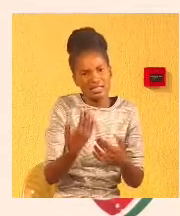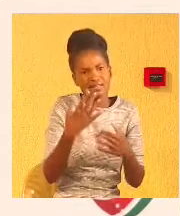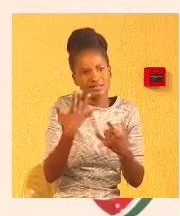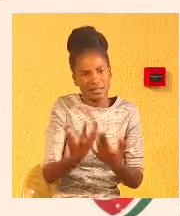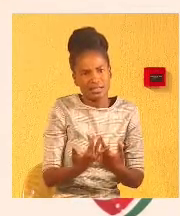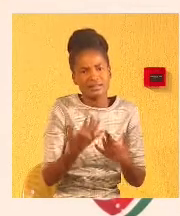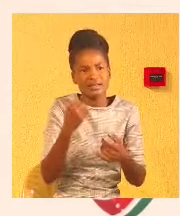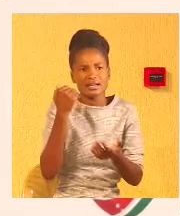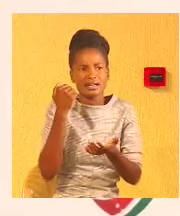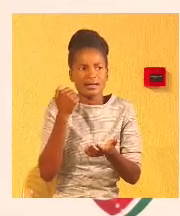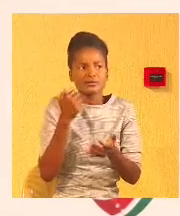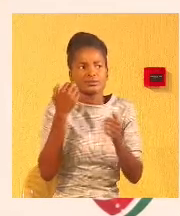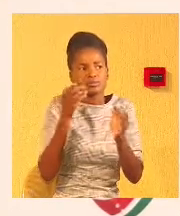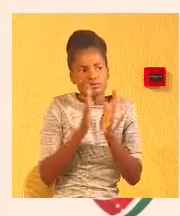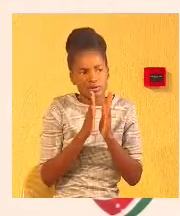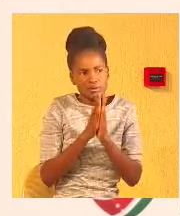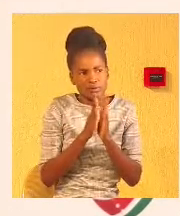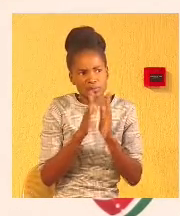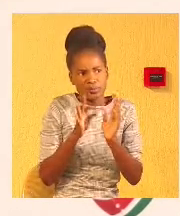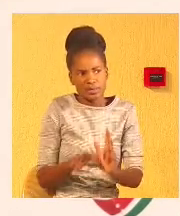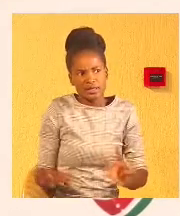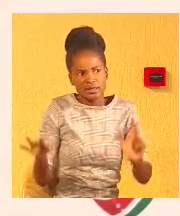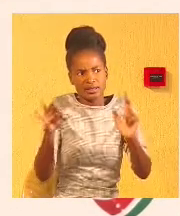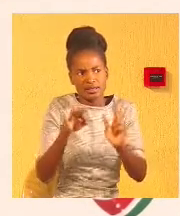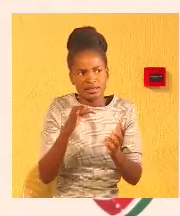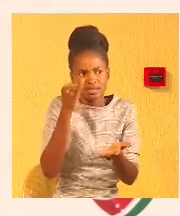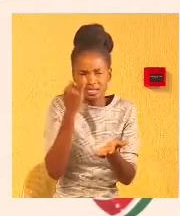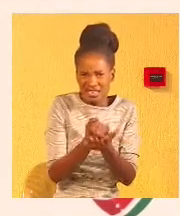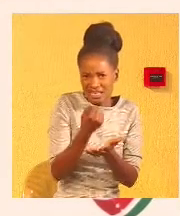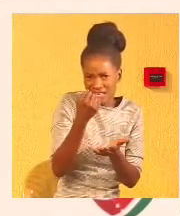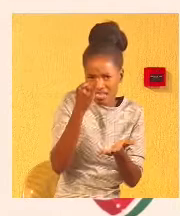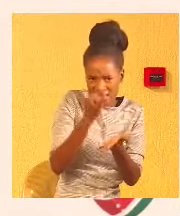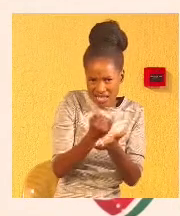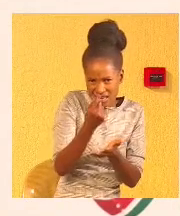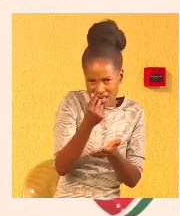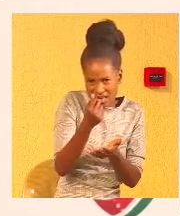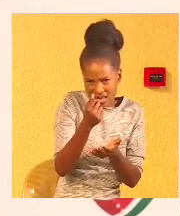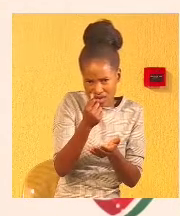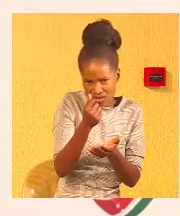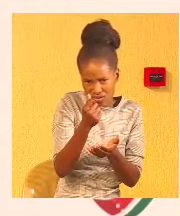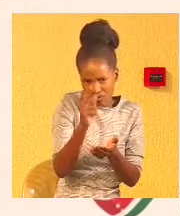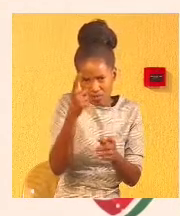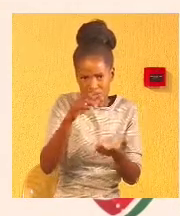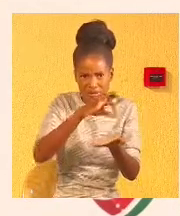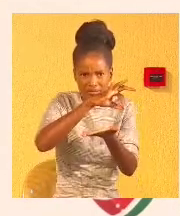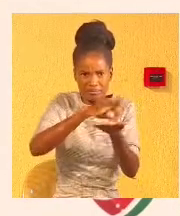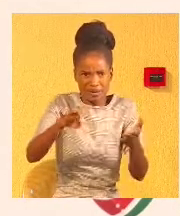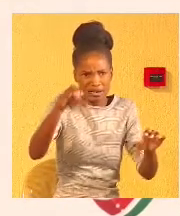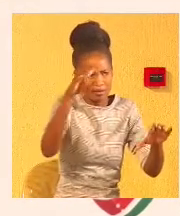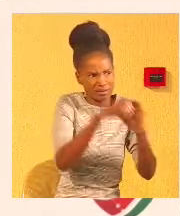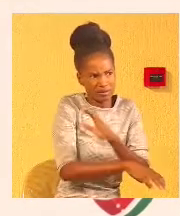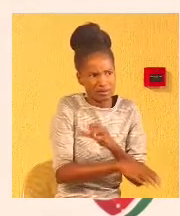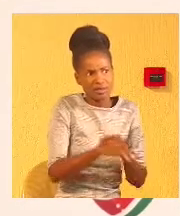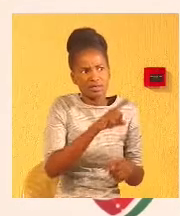for a fresh start for farmers. Write off some of the loans, because we have a